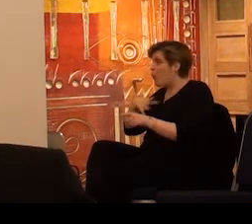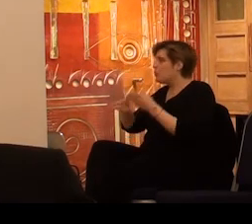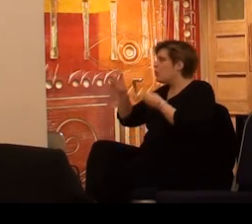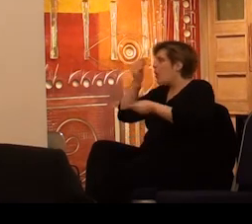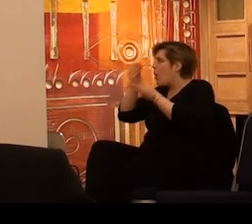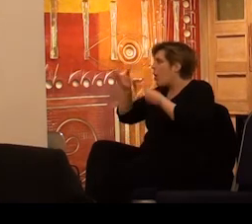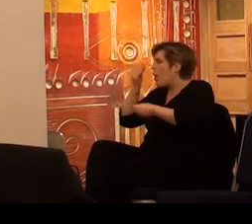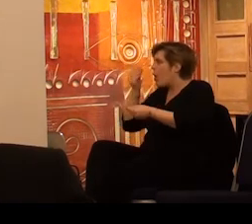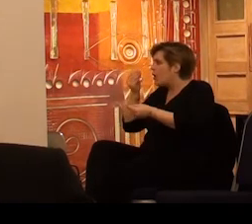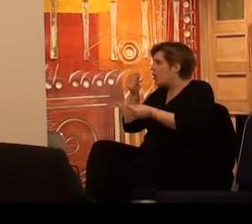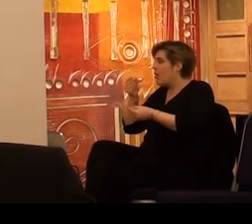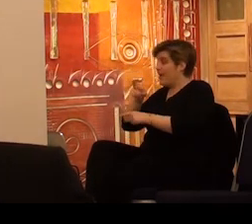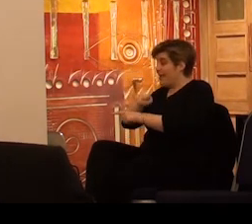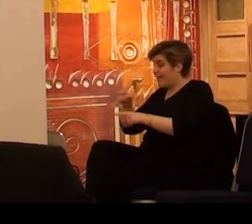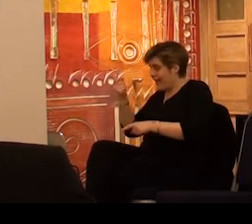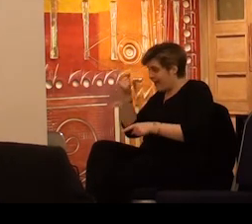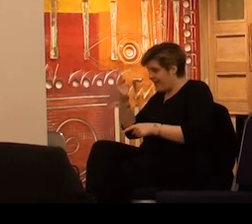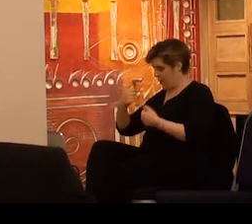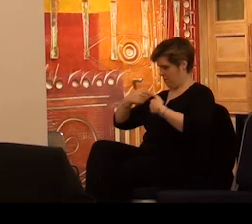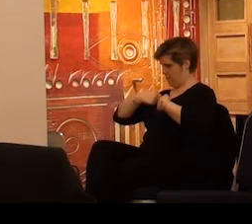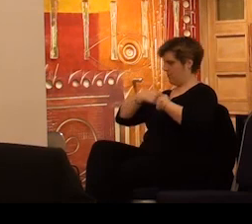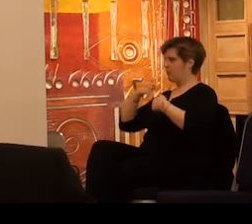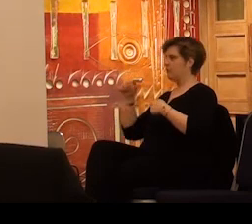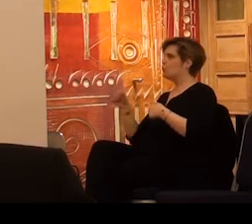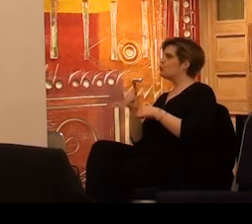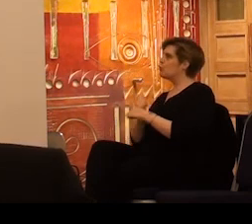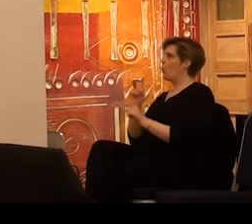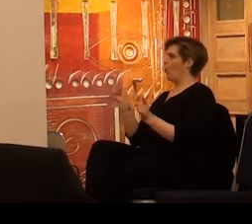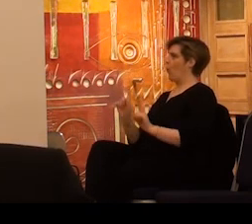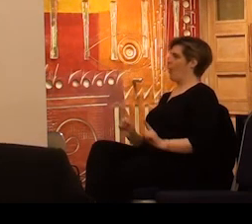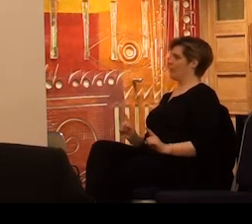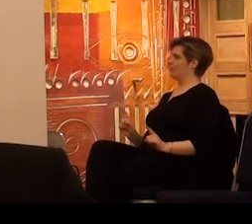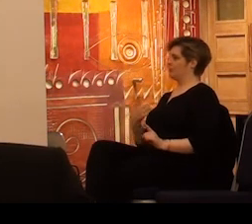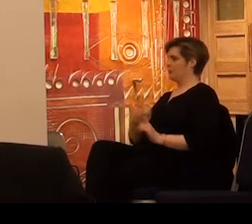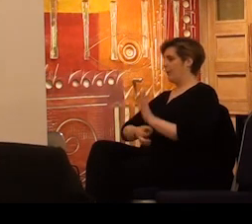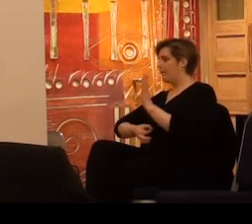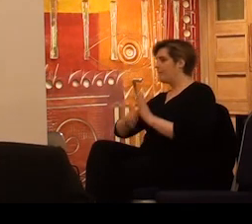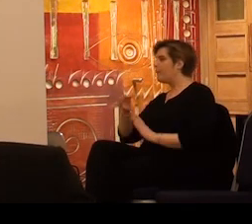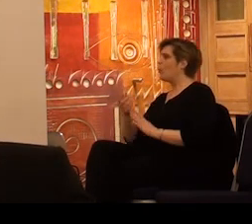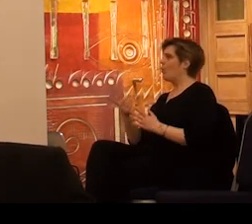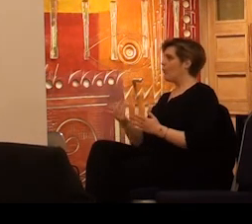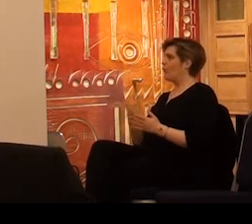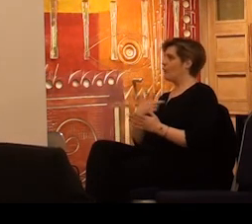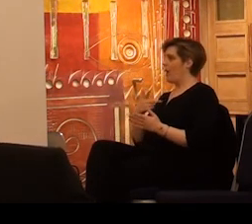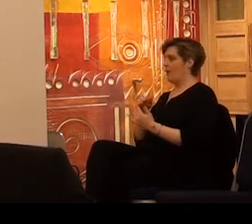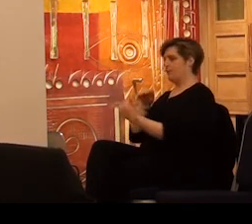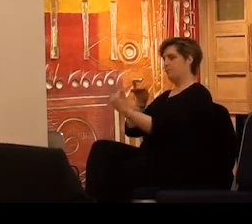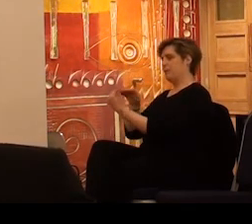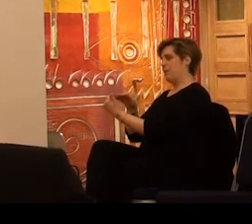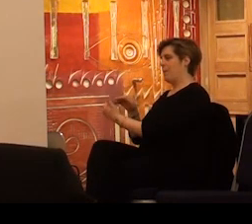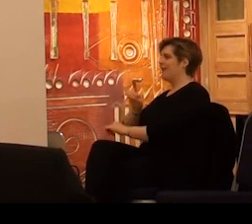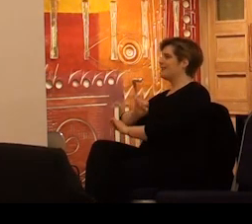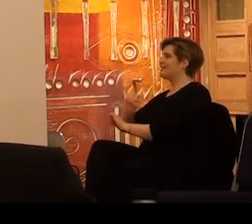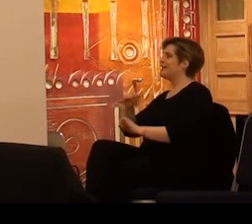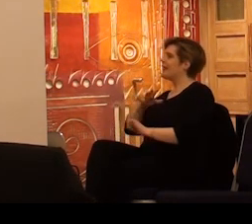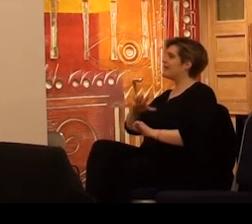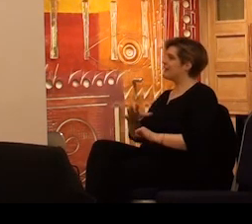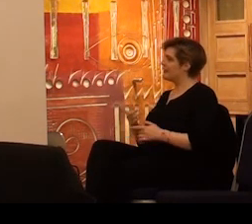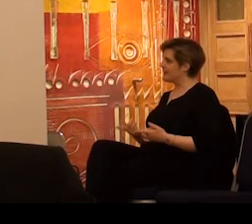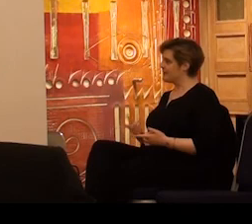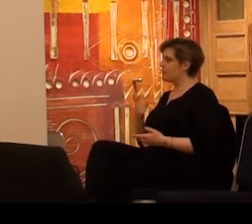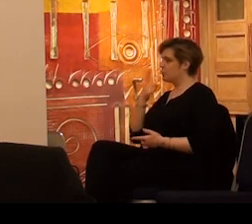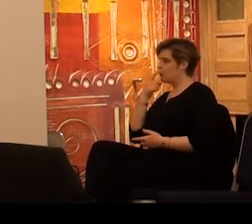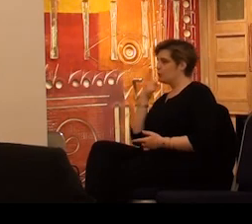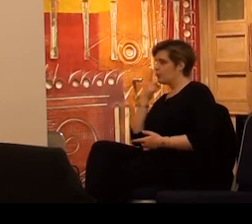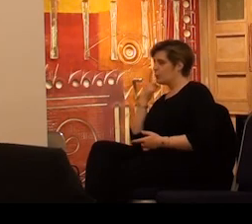what they think we need to do as a school to enable them to do even better. And you can see some short videos of that on my website as